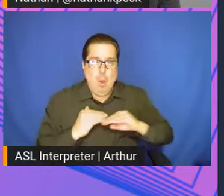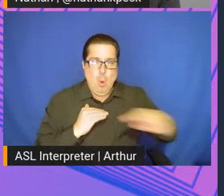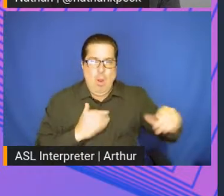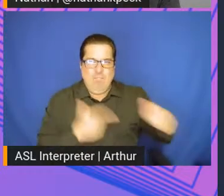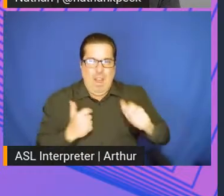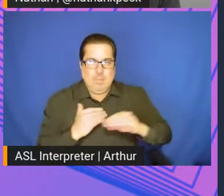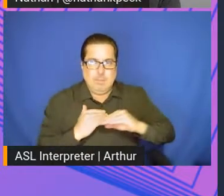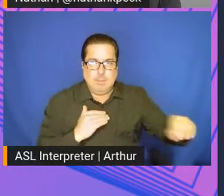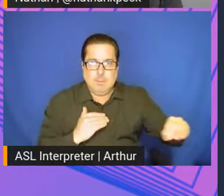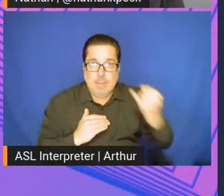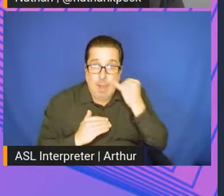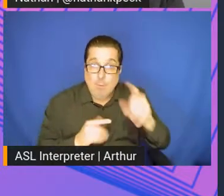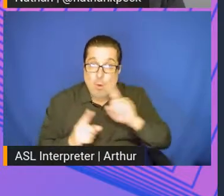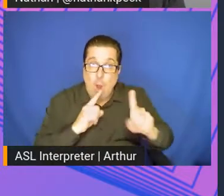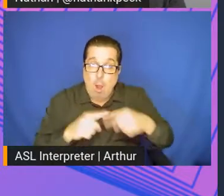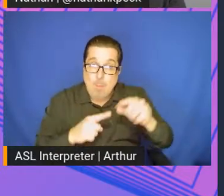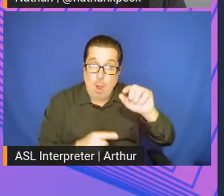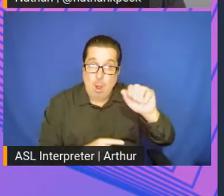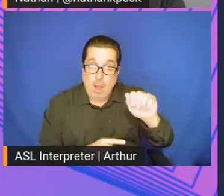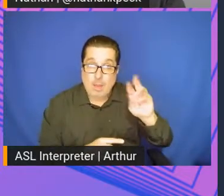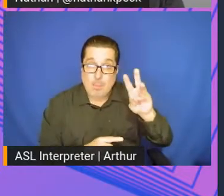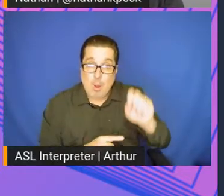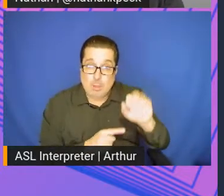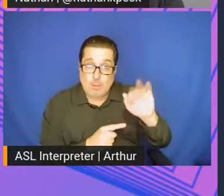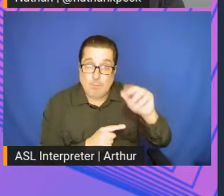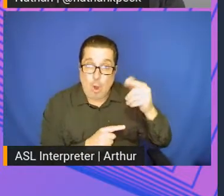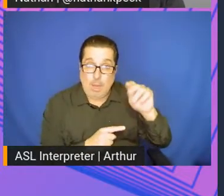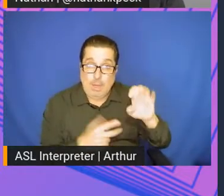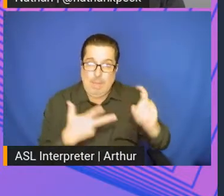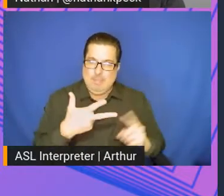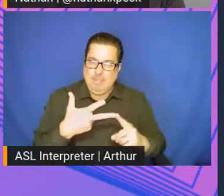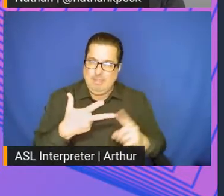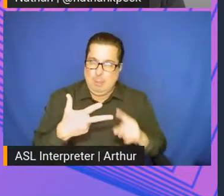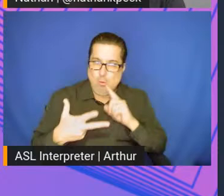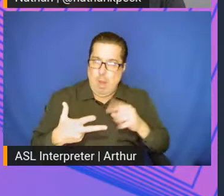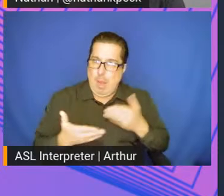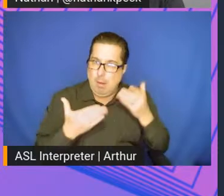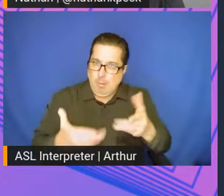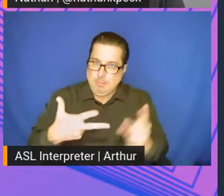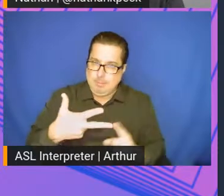Fargate. So we've seen these three options. We've seen Lambda,